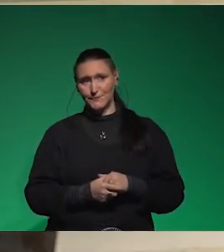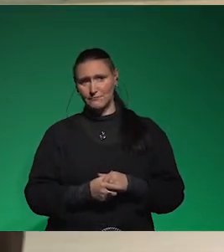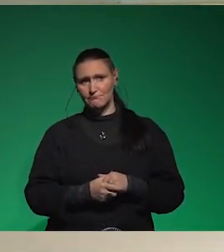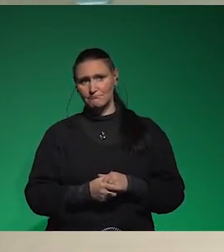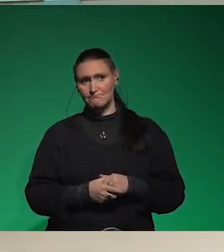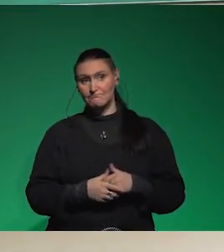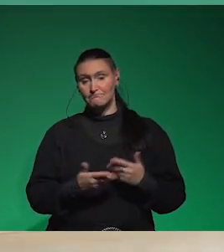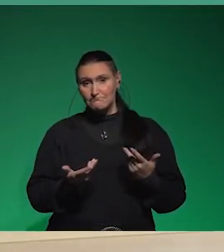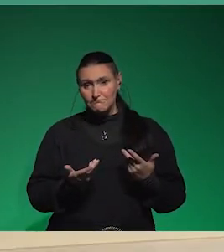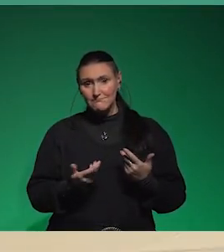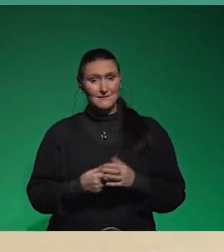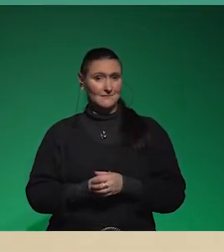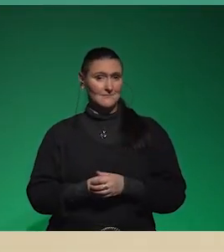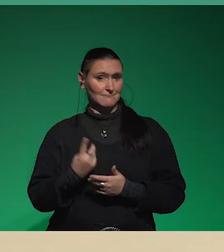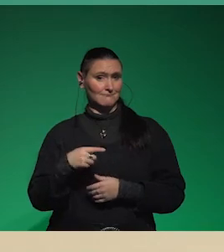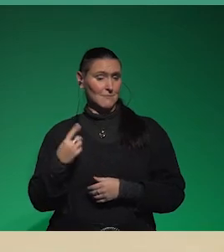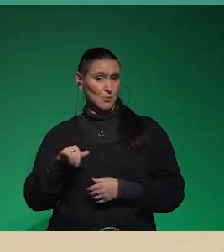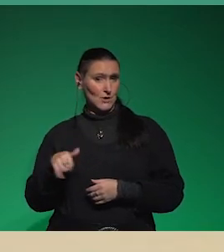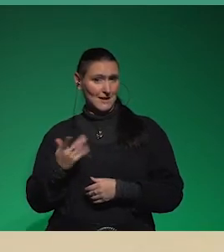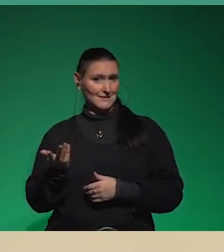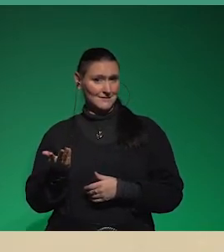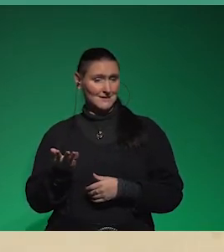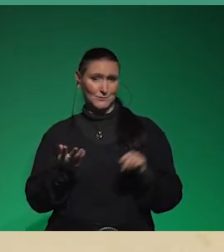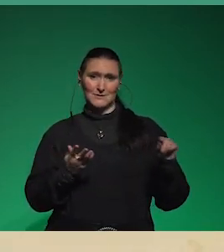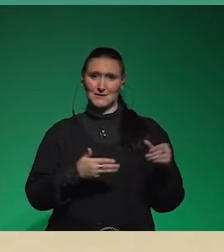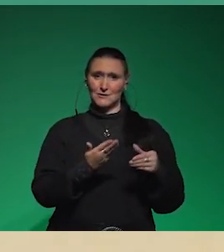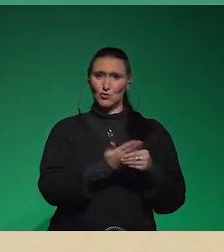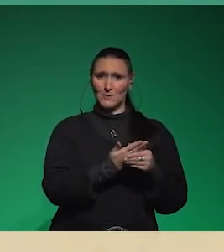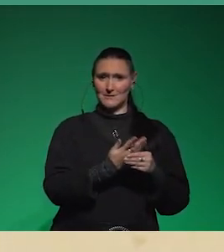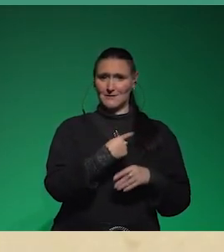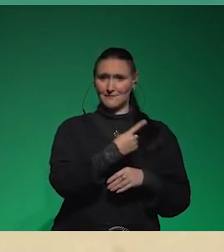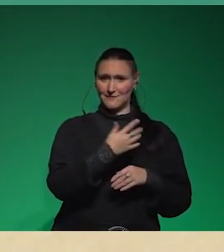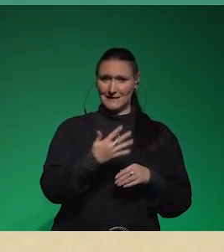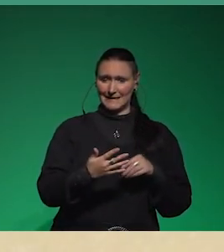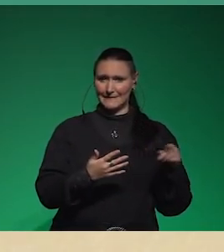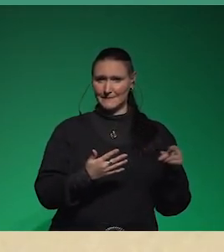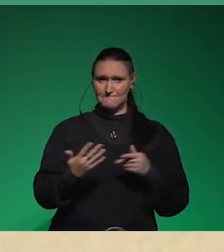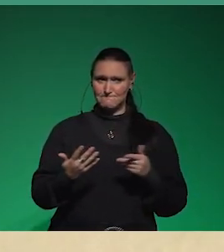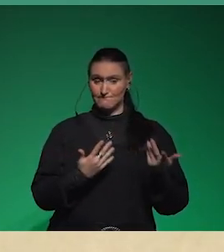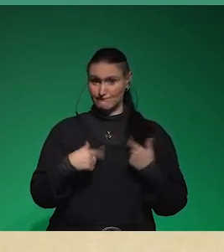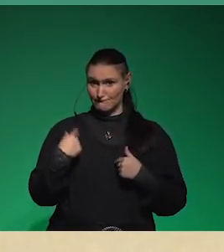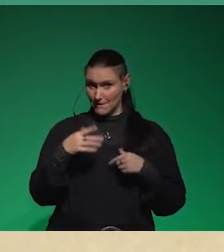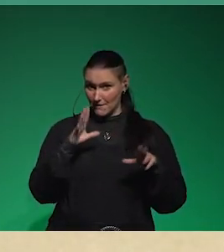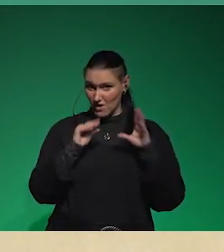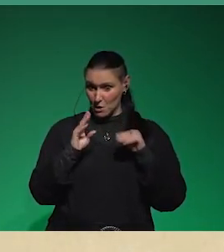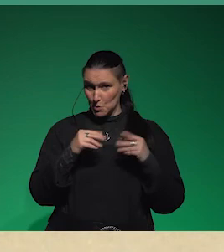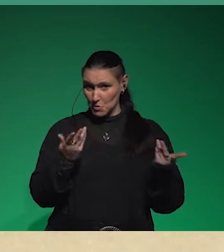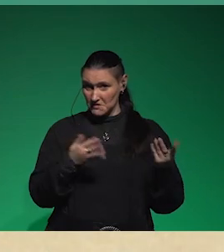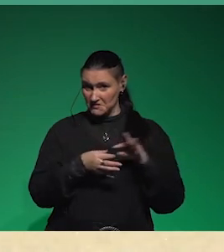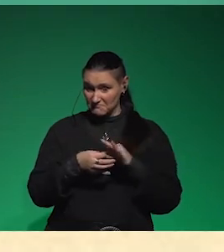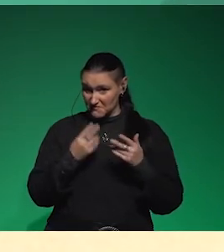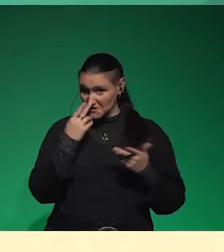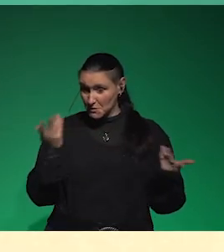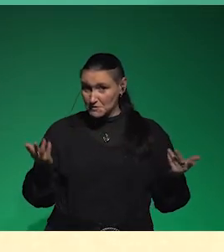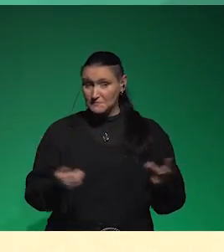that follows through basically this collaboration is the term practice. In art, people do practice art, how they